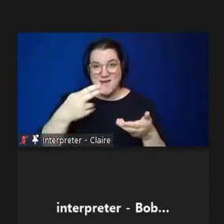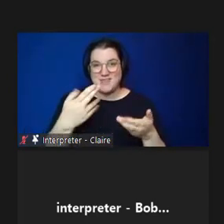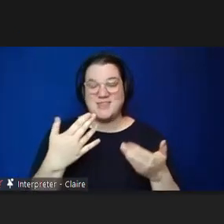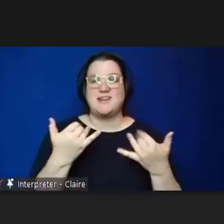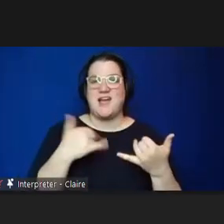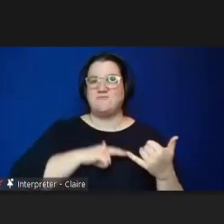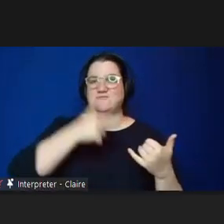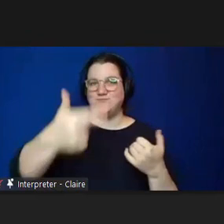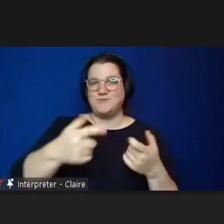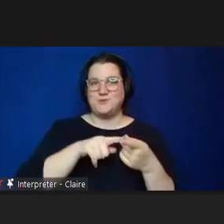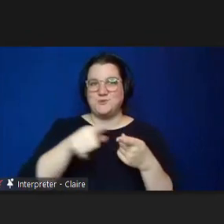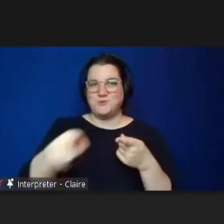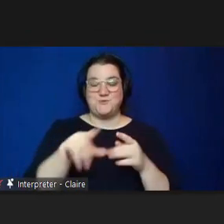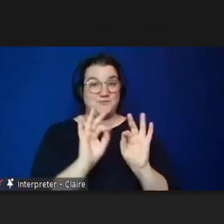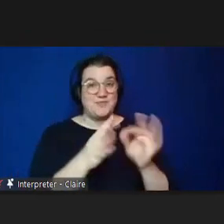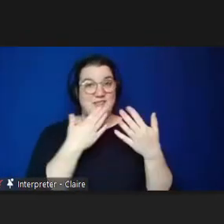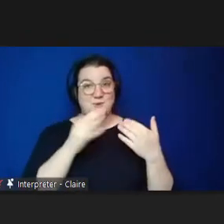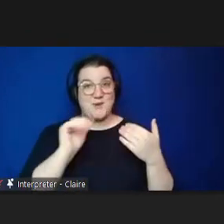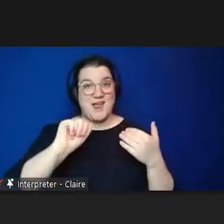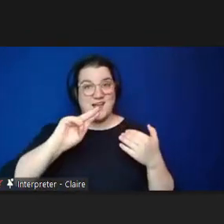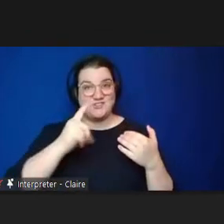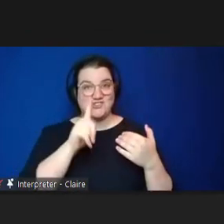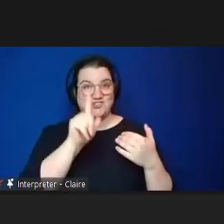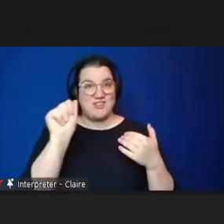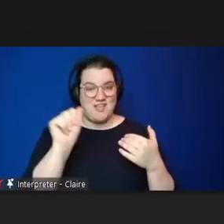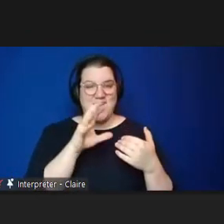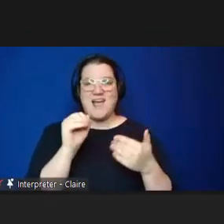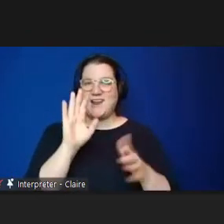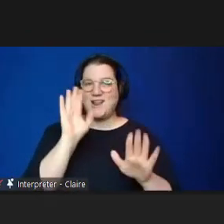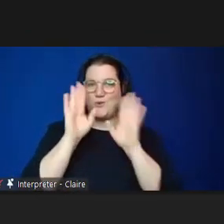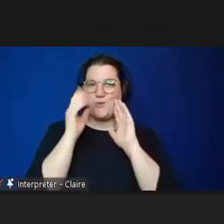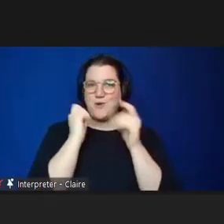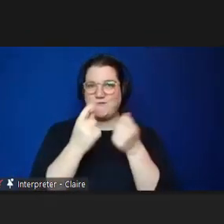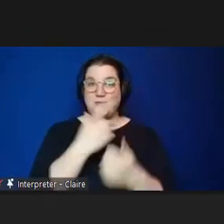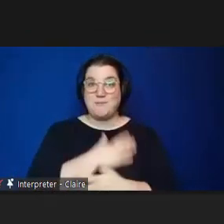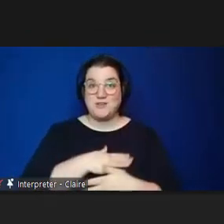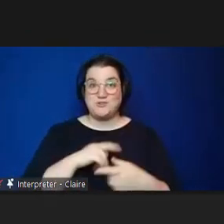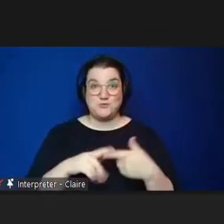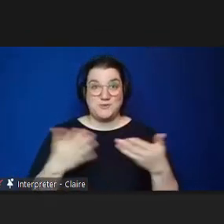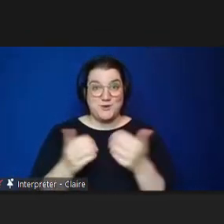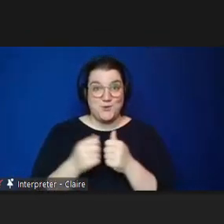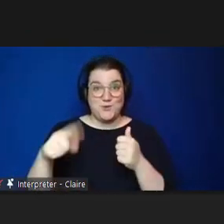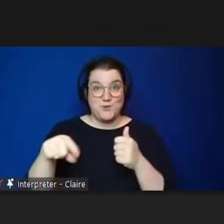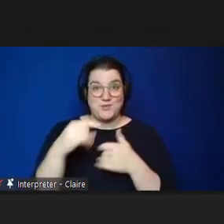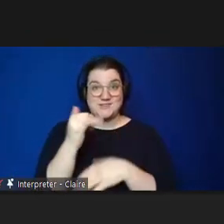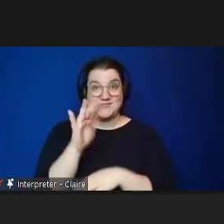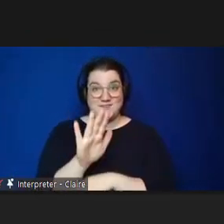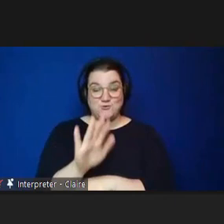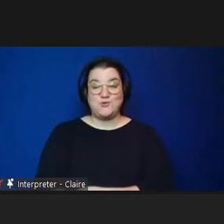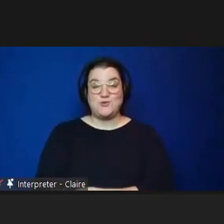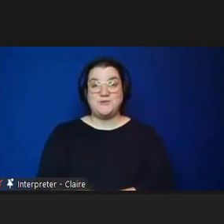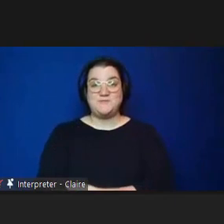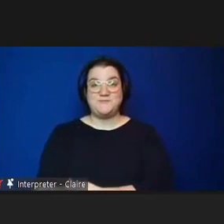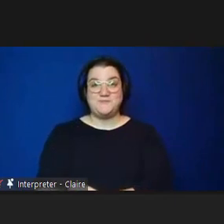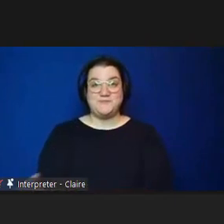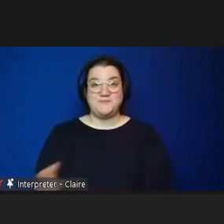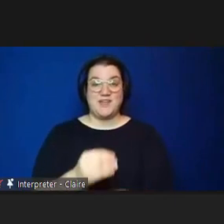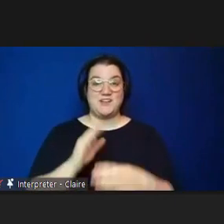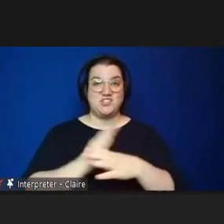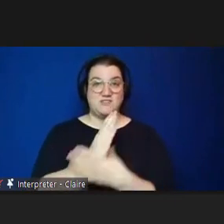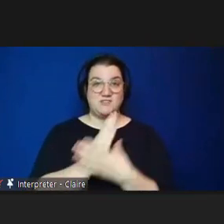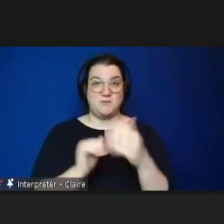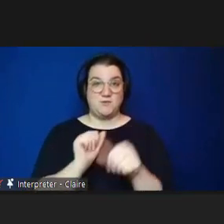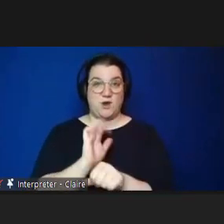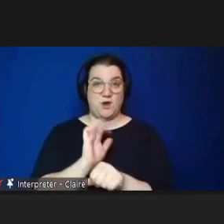Thank you, Angela, and hello, everyone. It is a pleasure to be with you this afternoon and to share some of the work that our